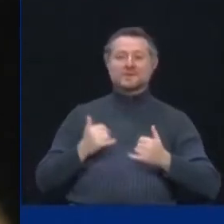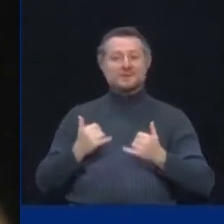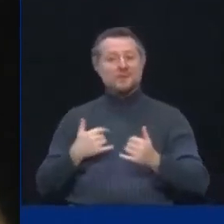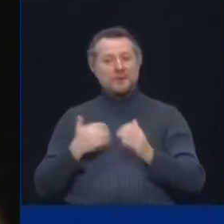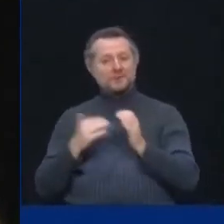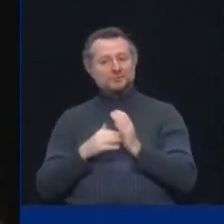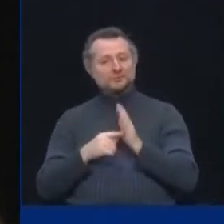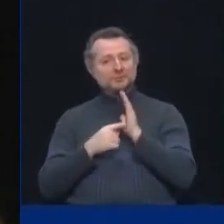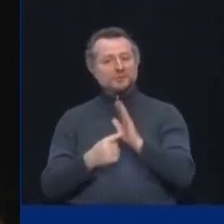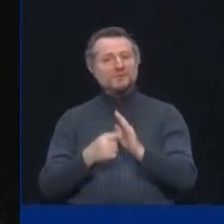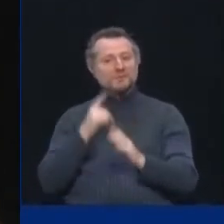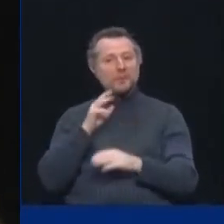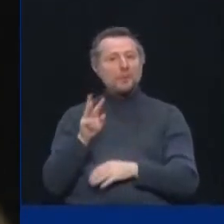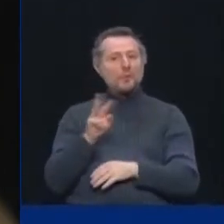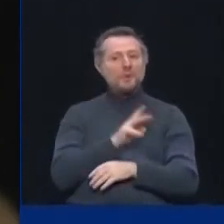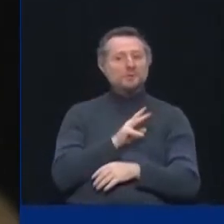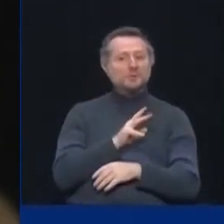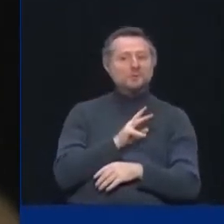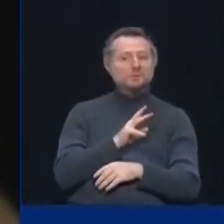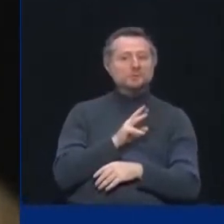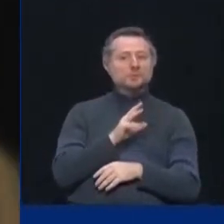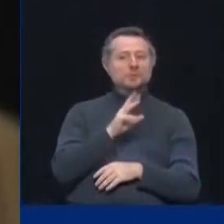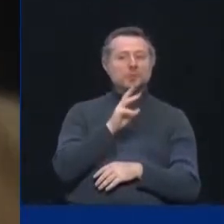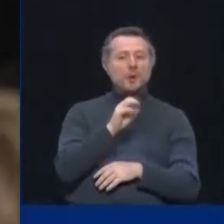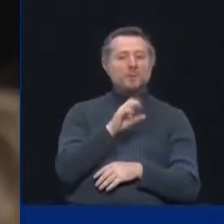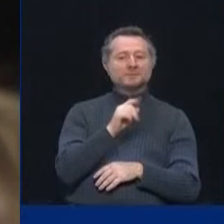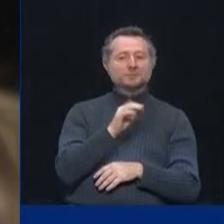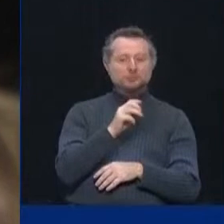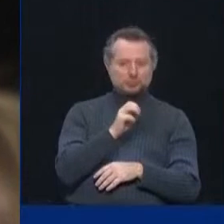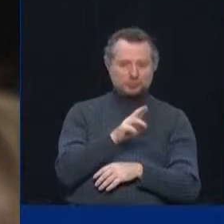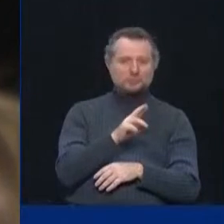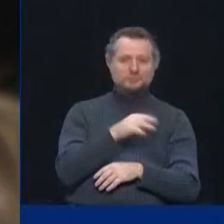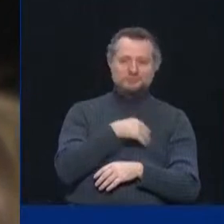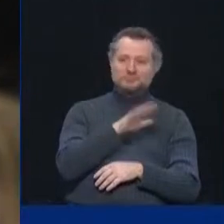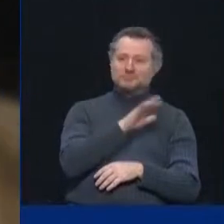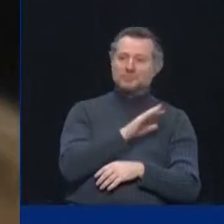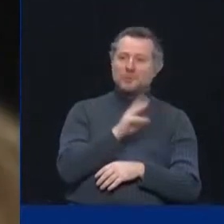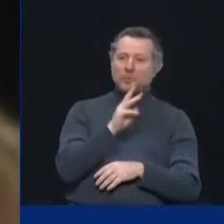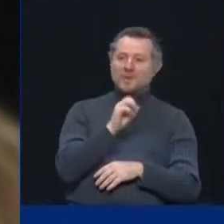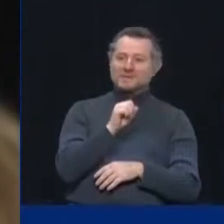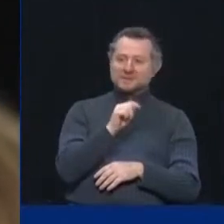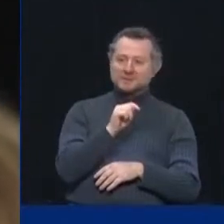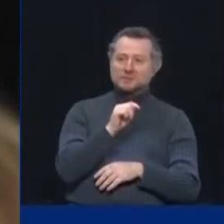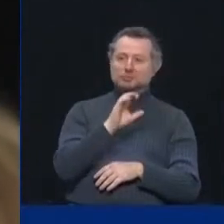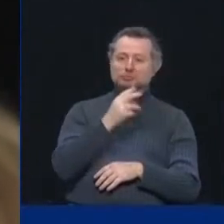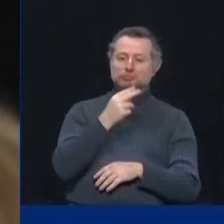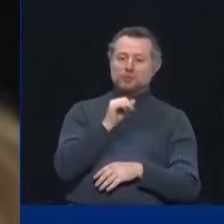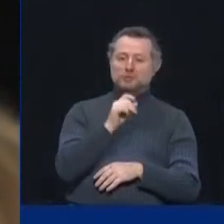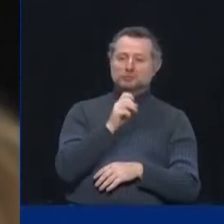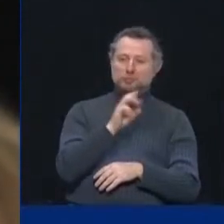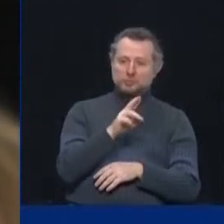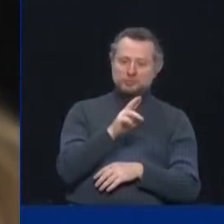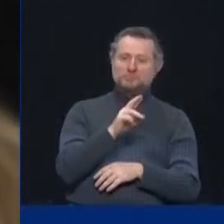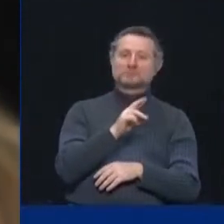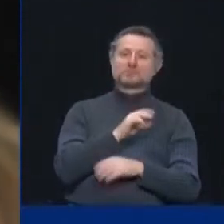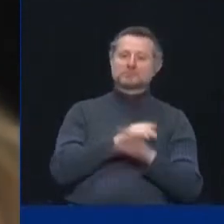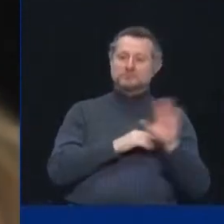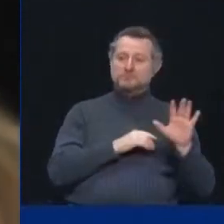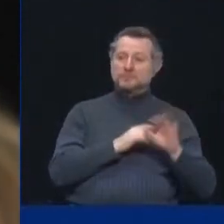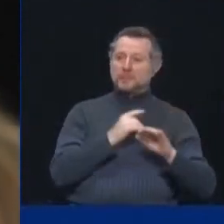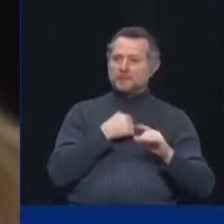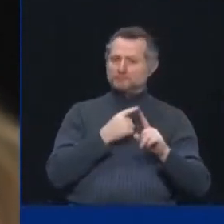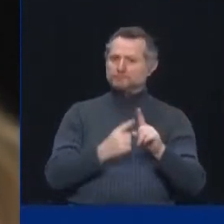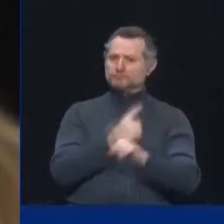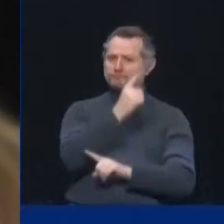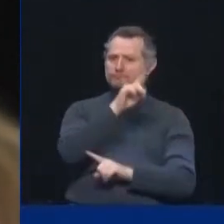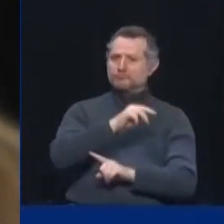well. So being able to go north in the search of commerce. My first job was in White Plains, New York,